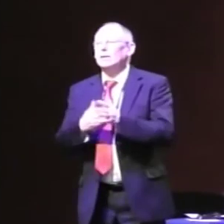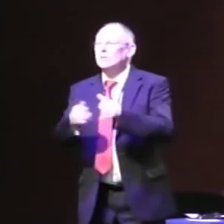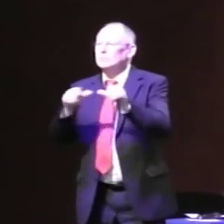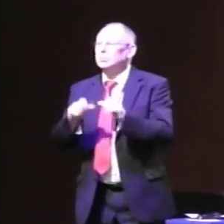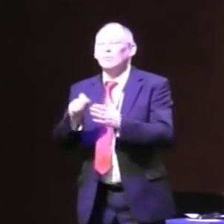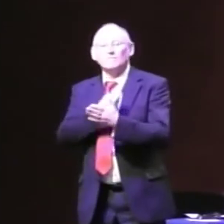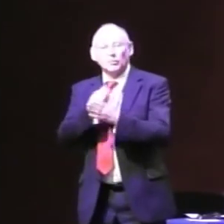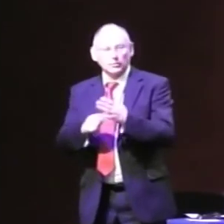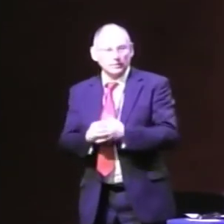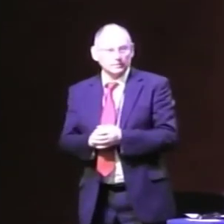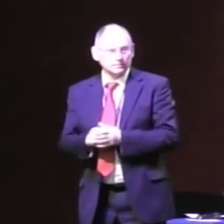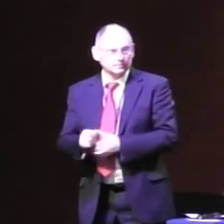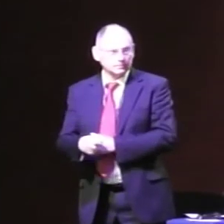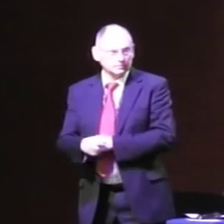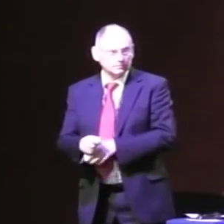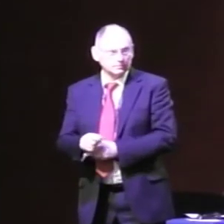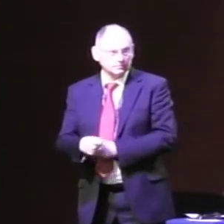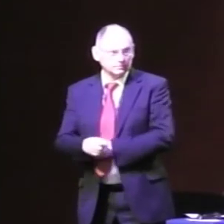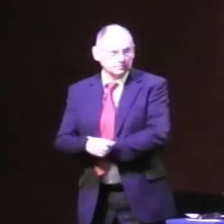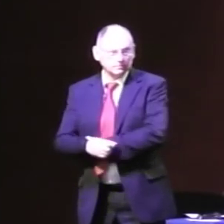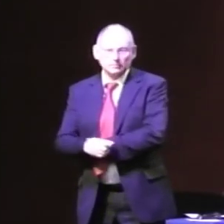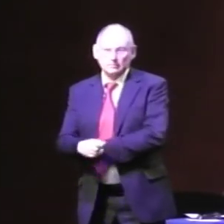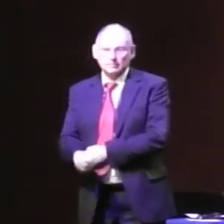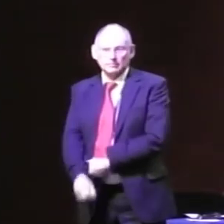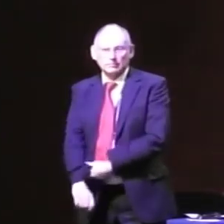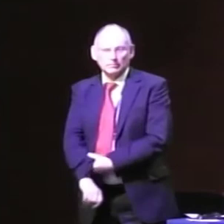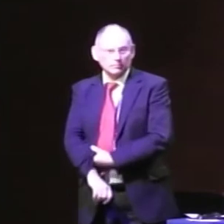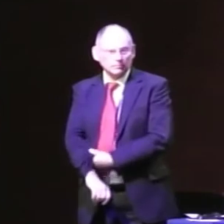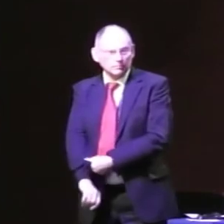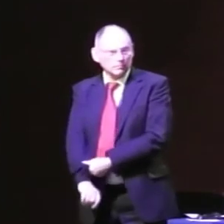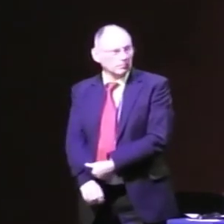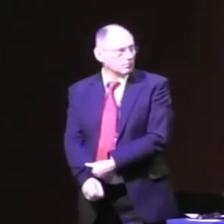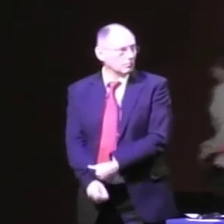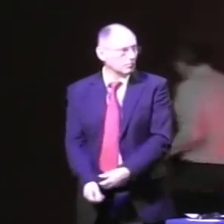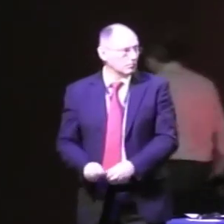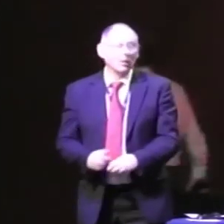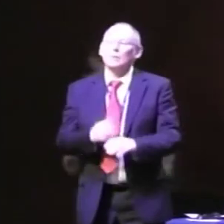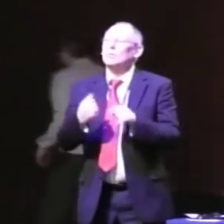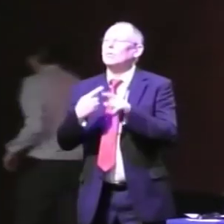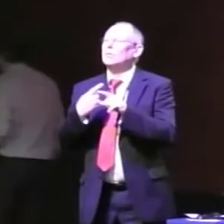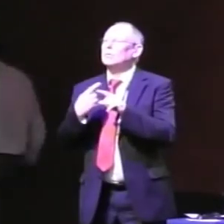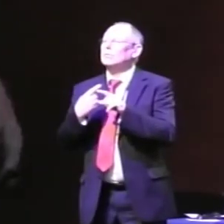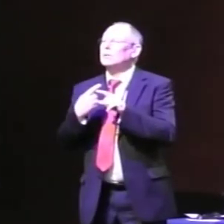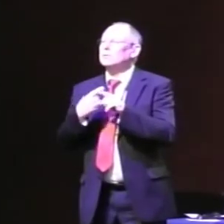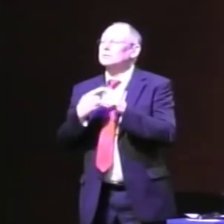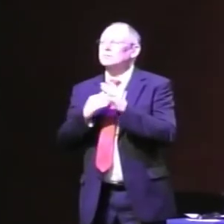No. We're moving 14. Oh, we're moving. Oh. Sorry, moving Emergency motion 14,